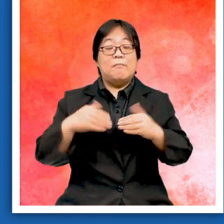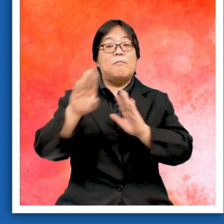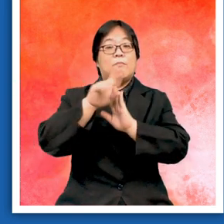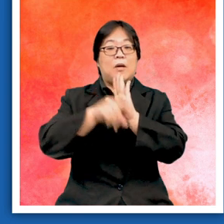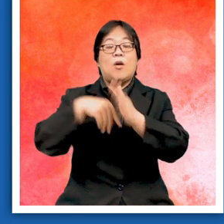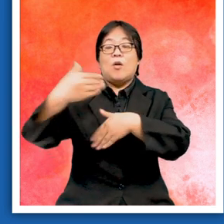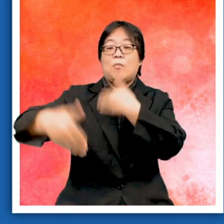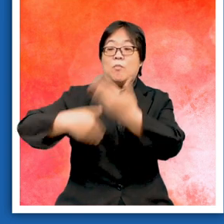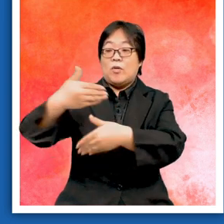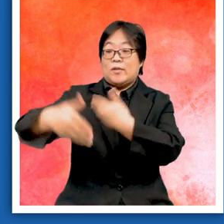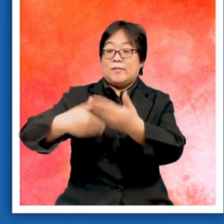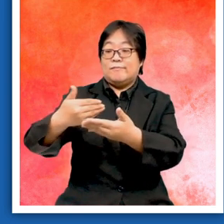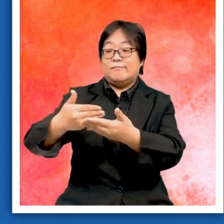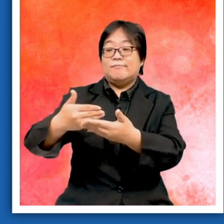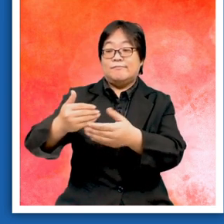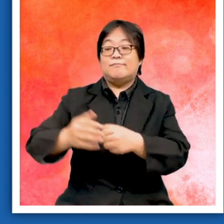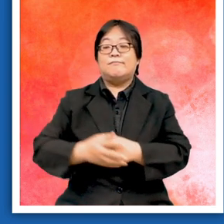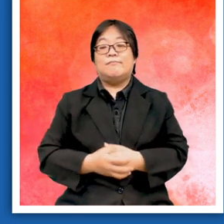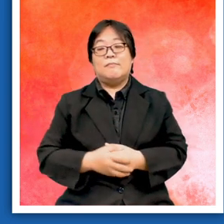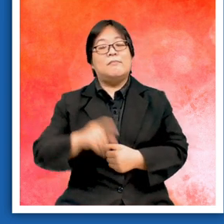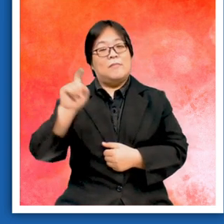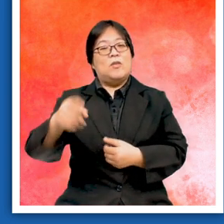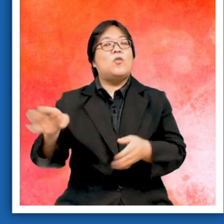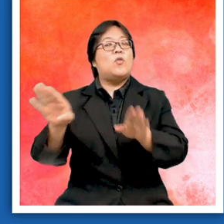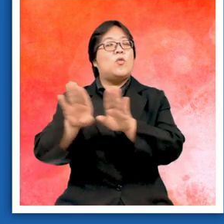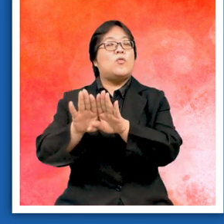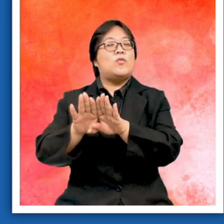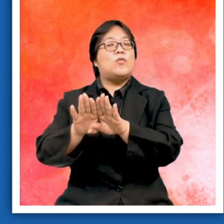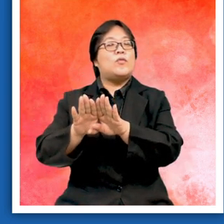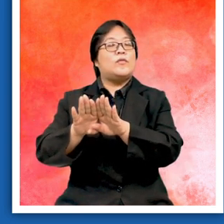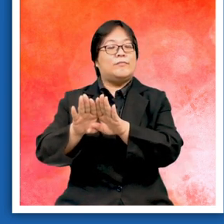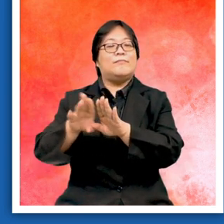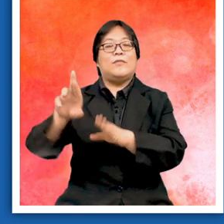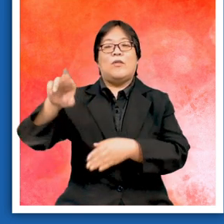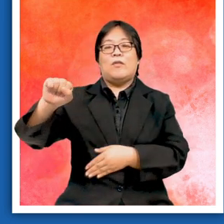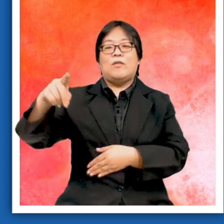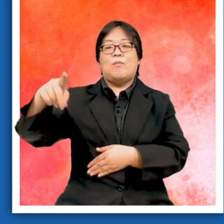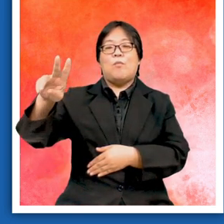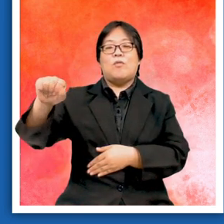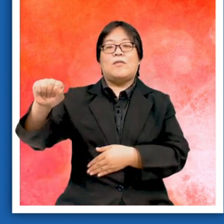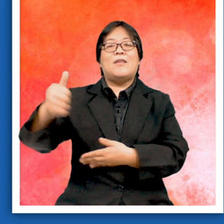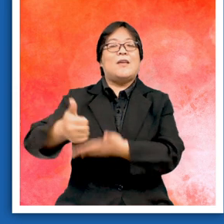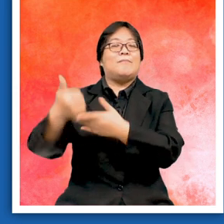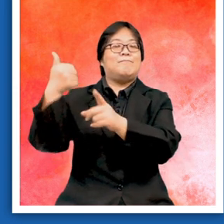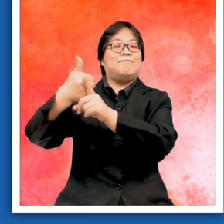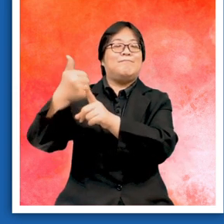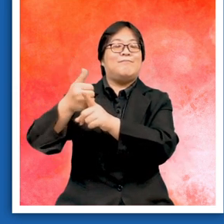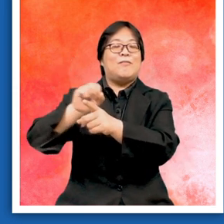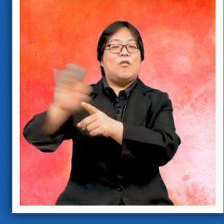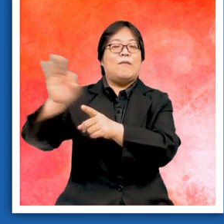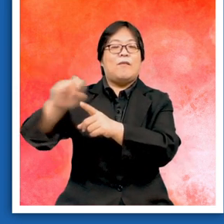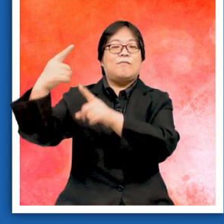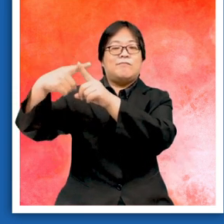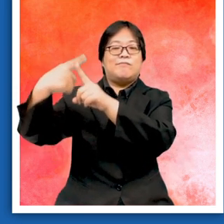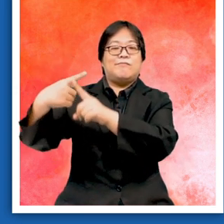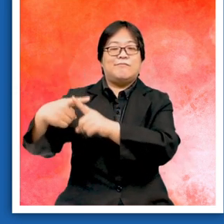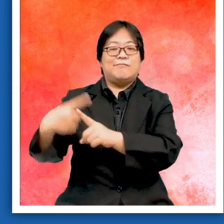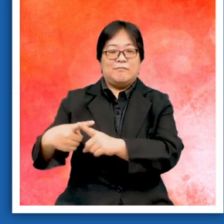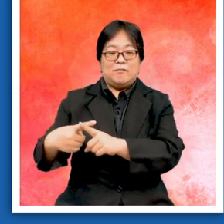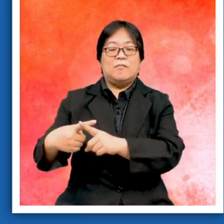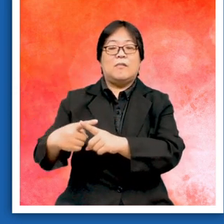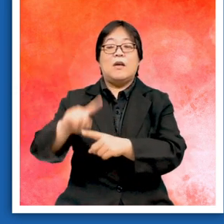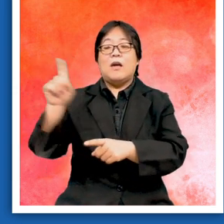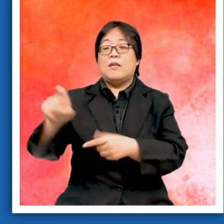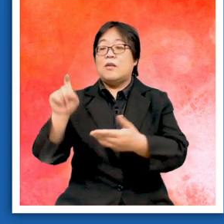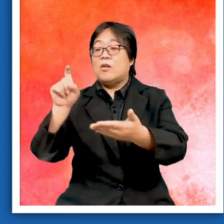background process that can be closed down by the responders pop-up menu, pop-up window, by simply